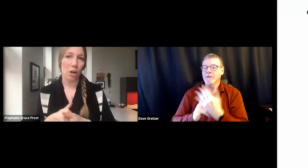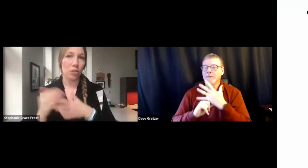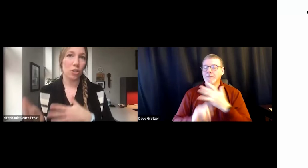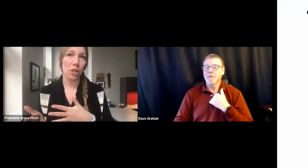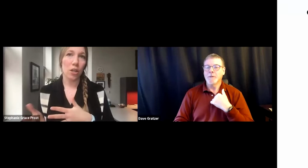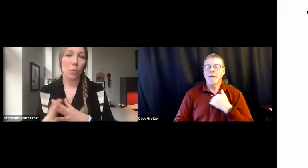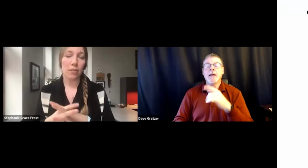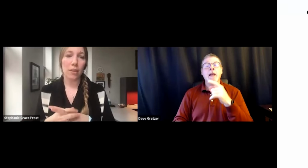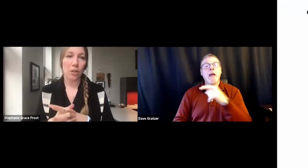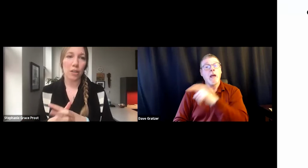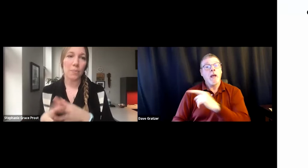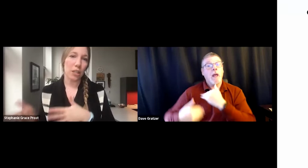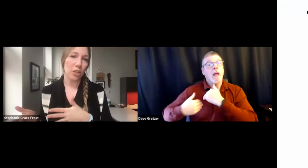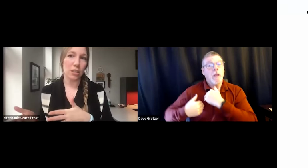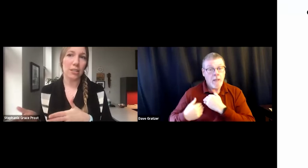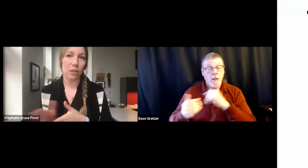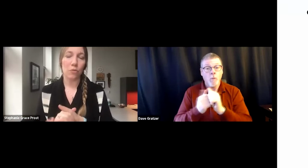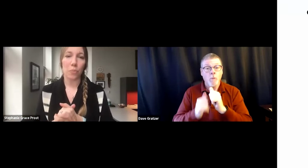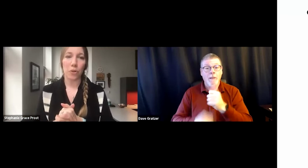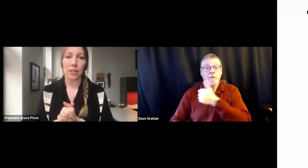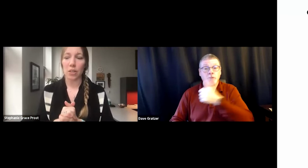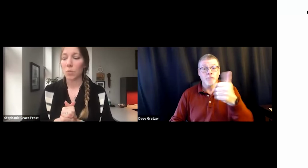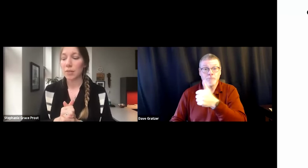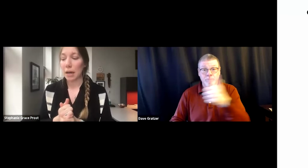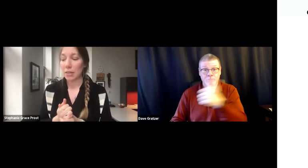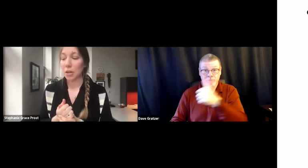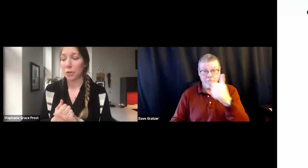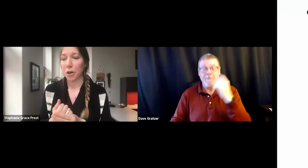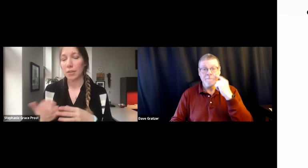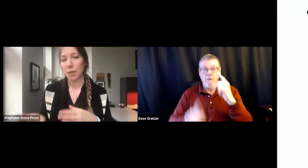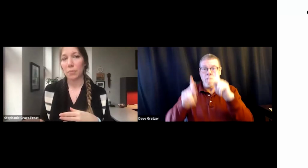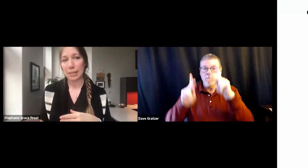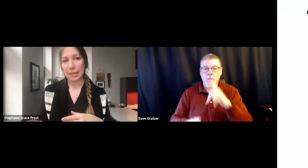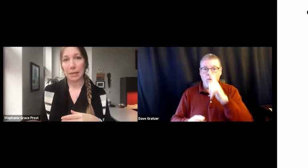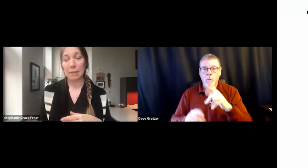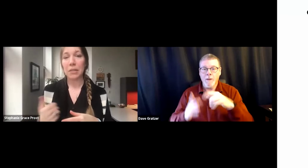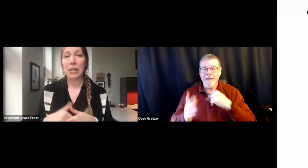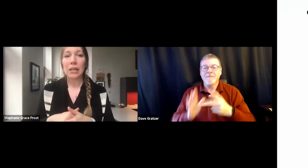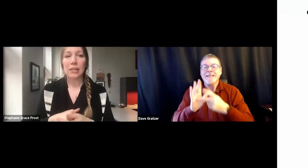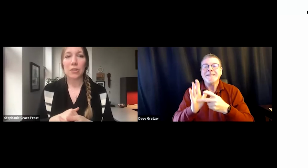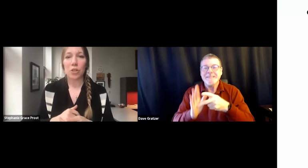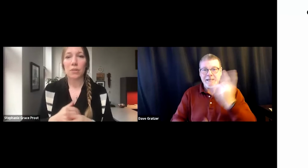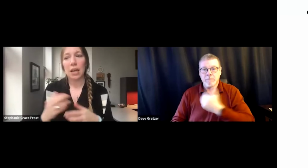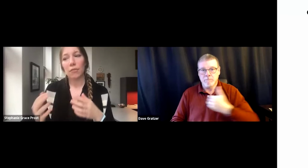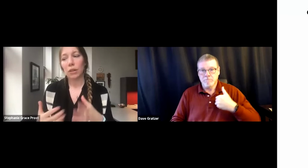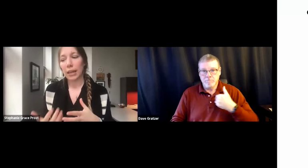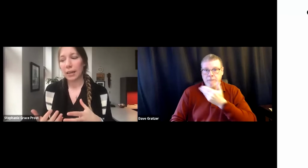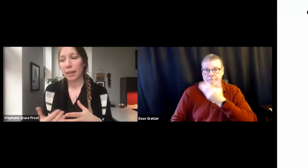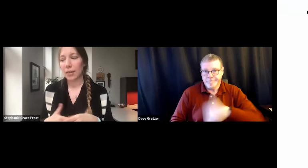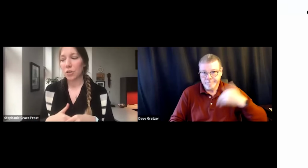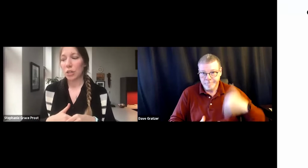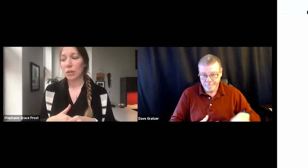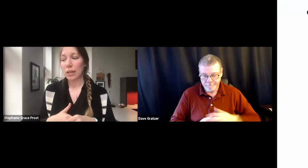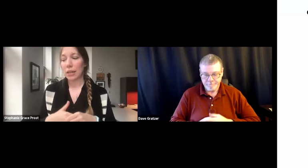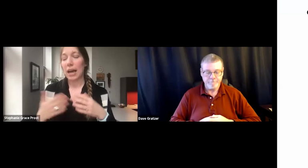was charged with the transportation detail for the person who was about to undergo a double mastectomy. And so she was kind of relaying